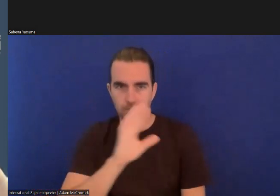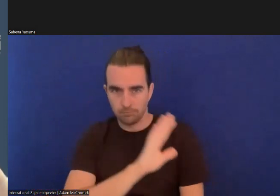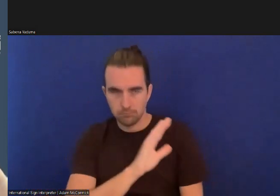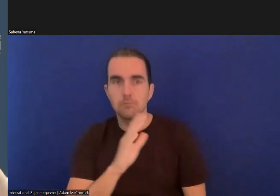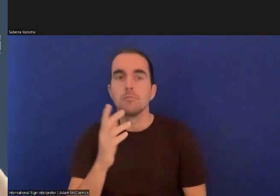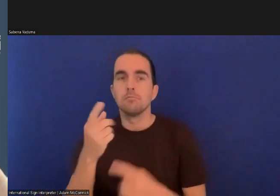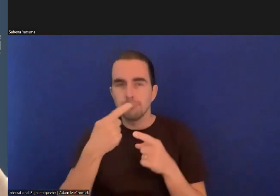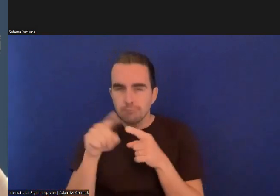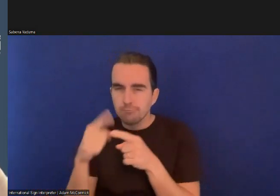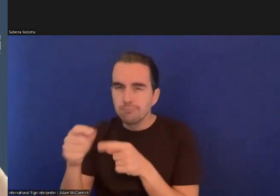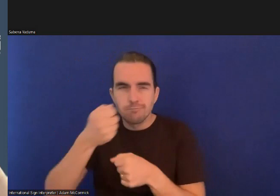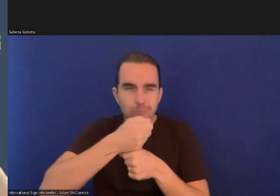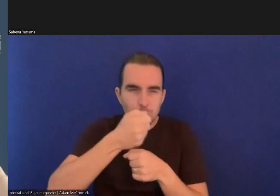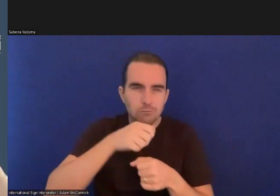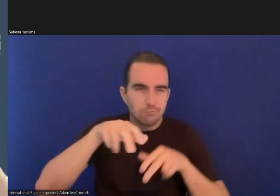as education,